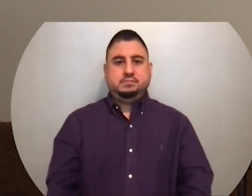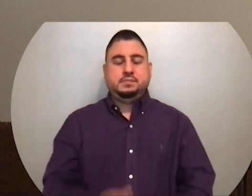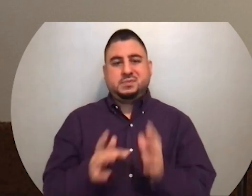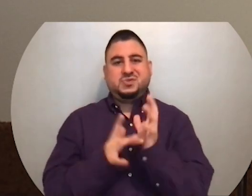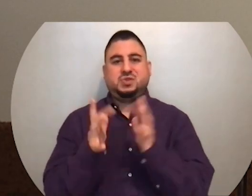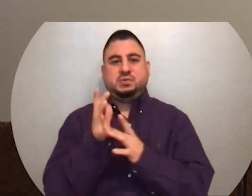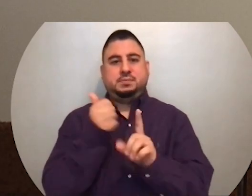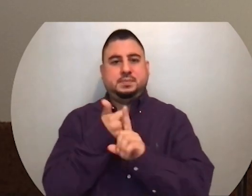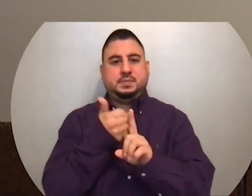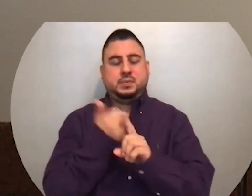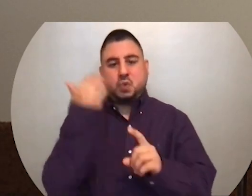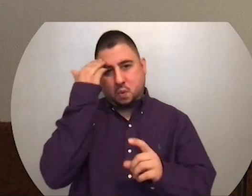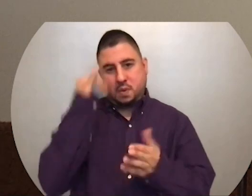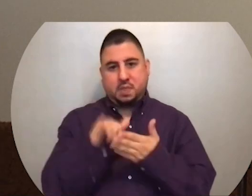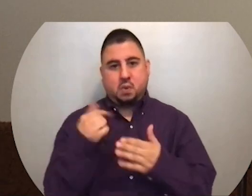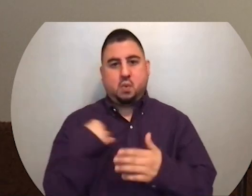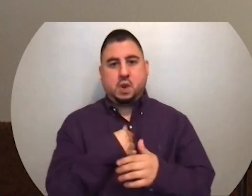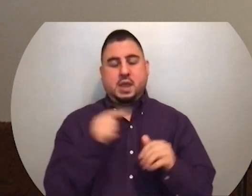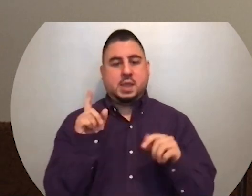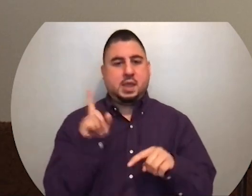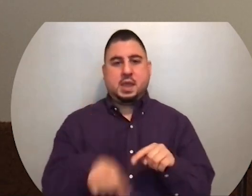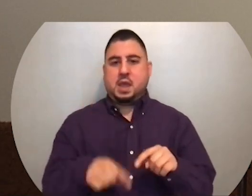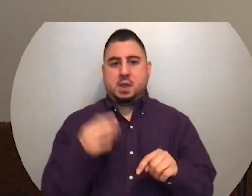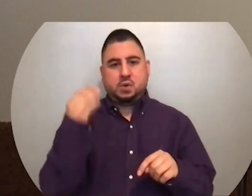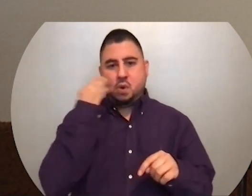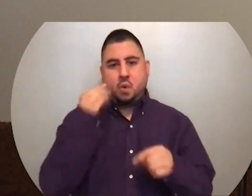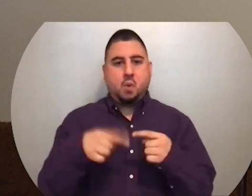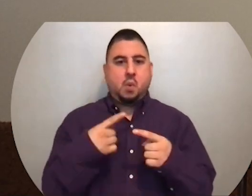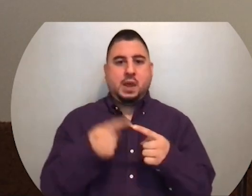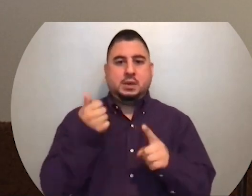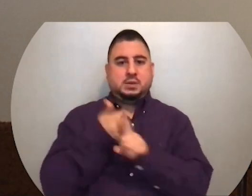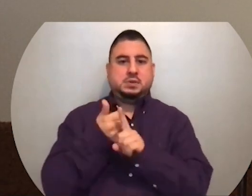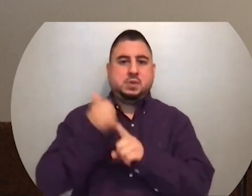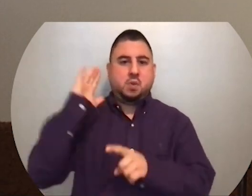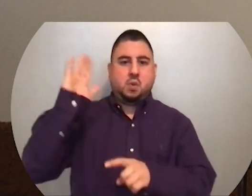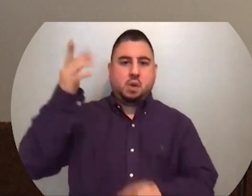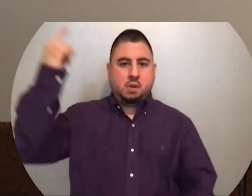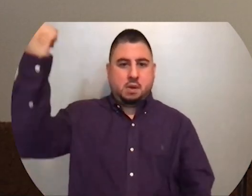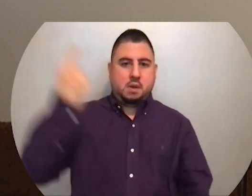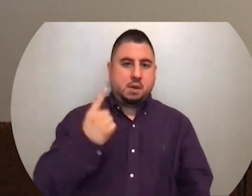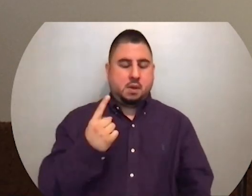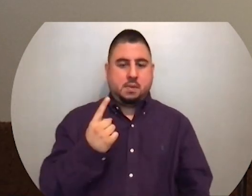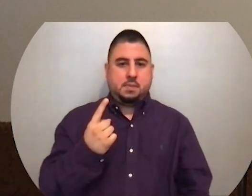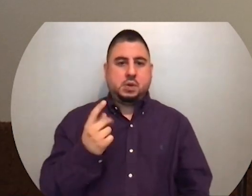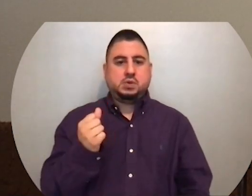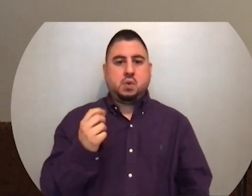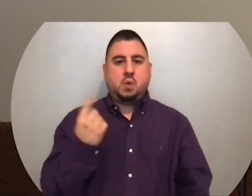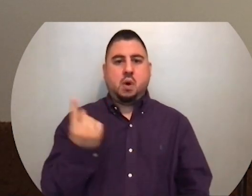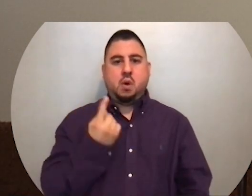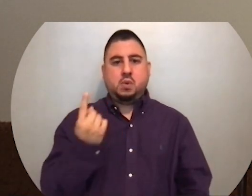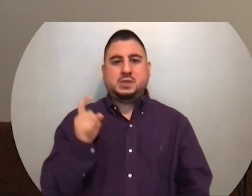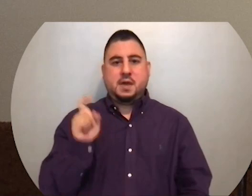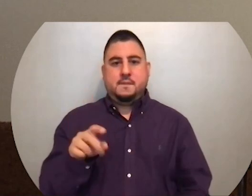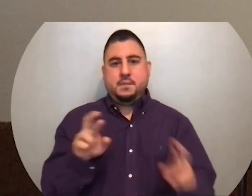And Jesus himself knows that we cannot know when he will come. So always be